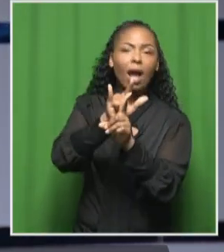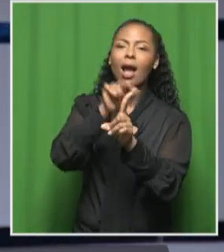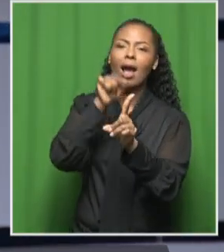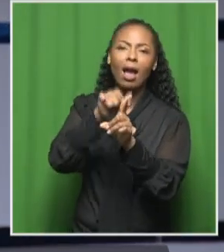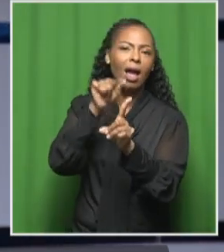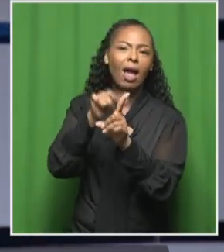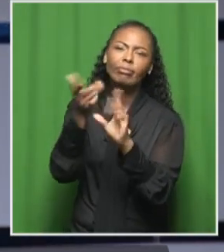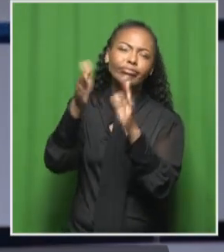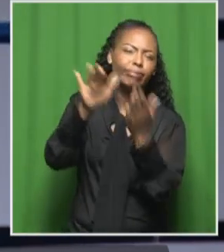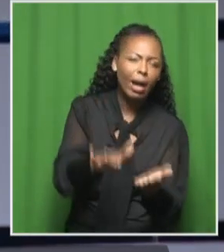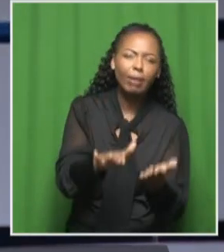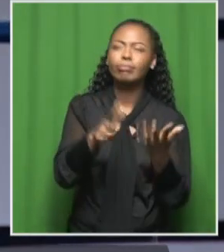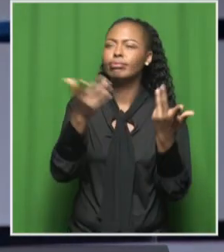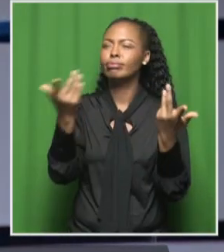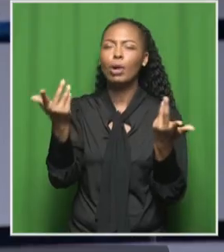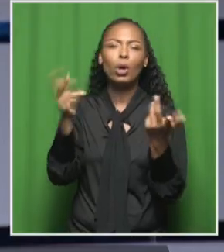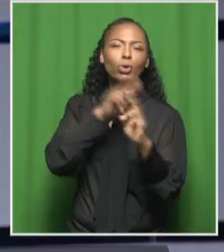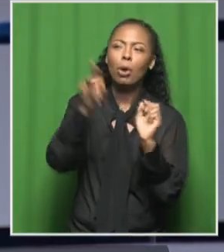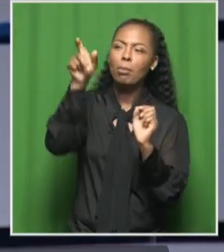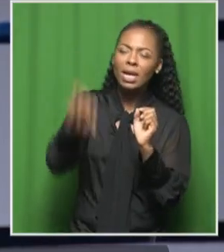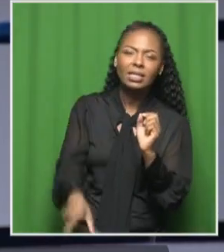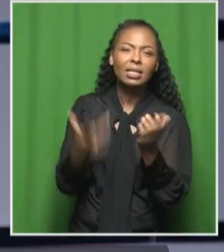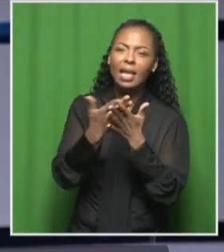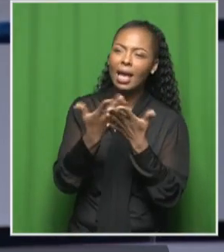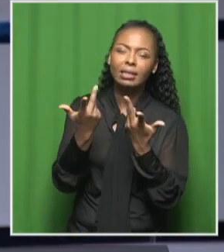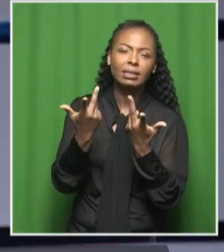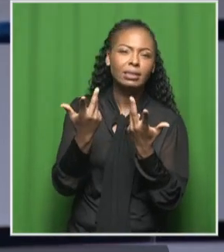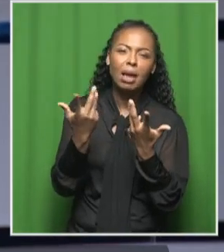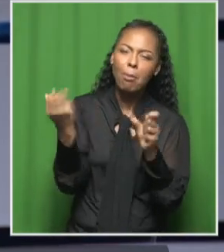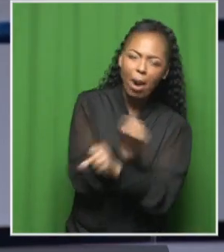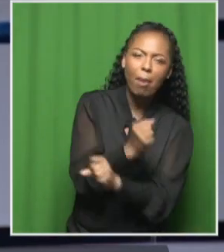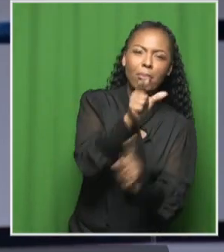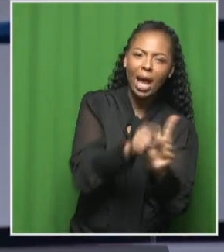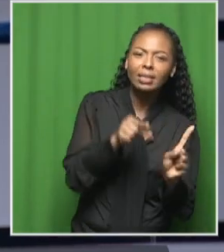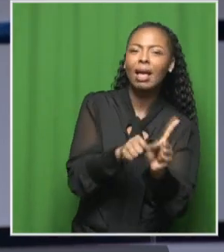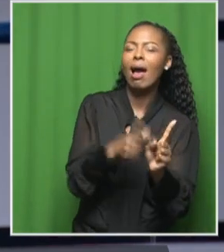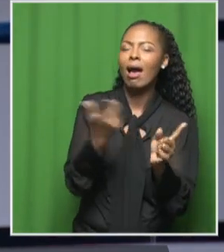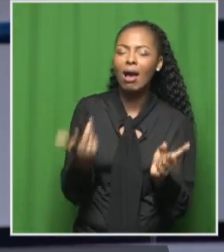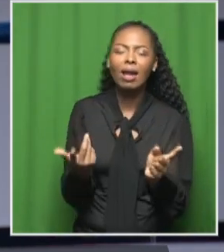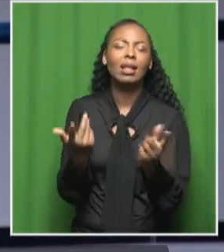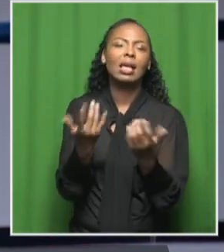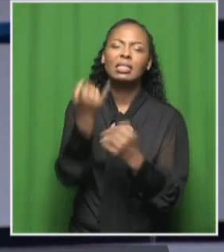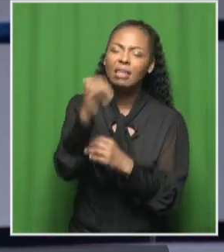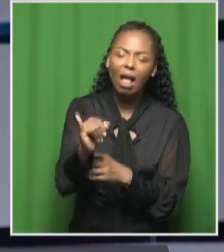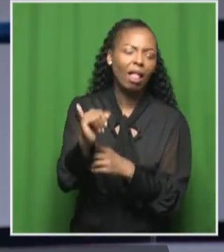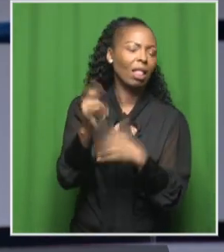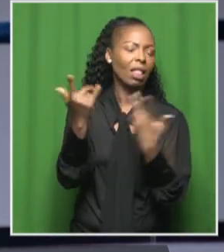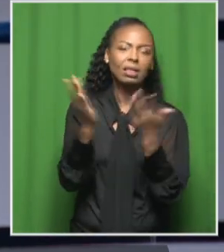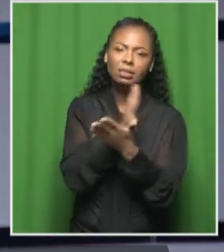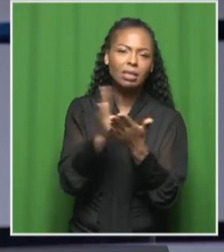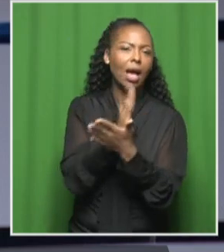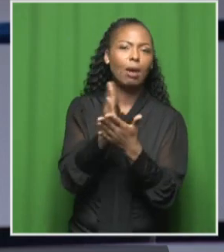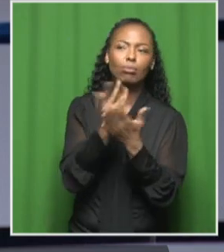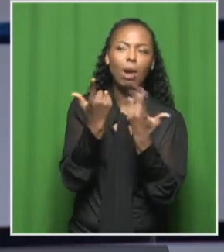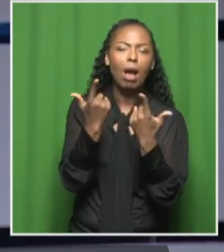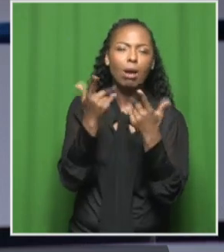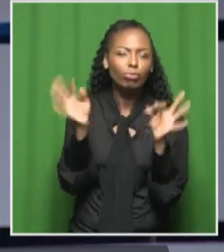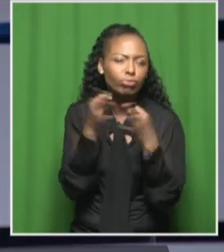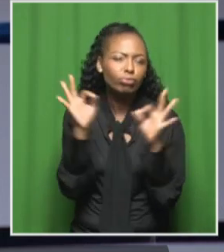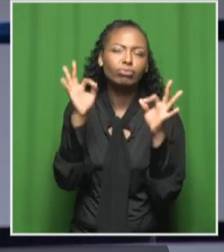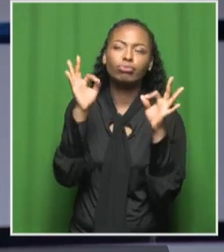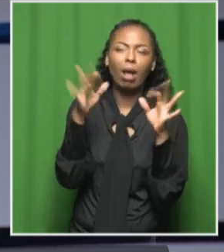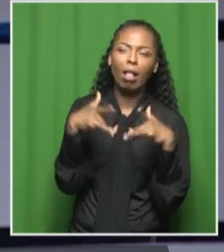no one could ever take the place of them, and as much as you move forward with life, they're still sitting in that place, and that, you know, you